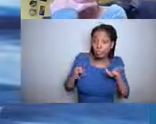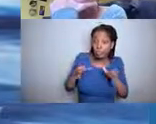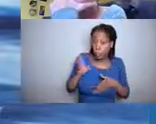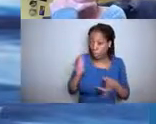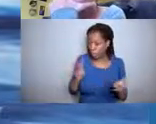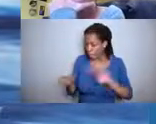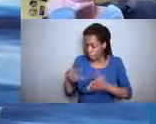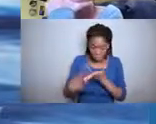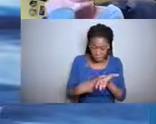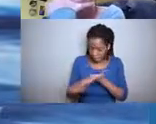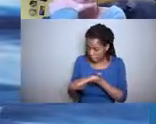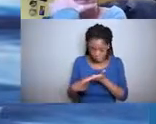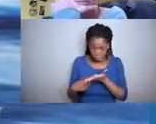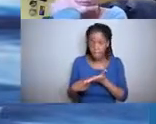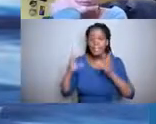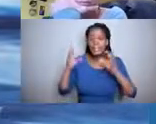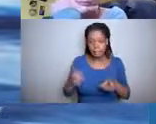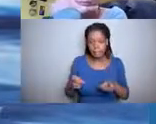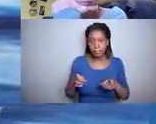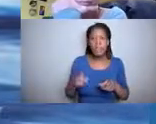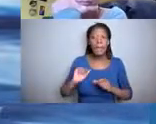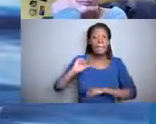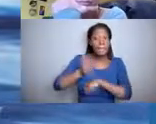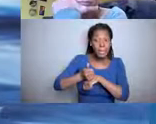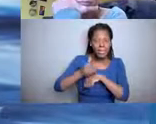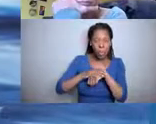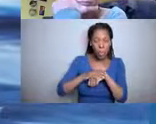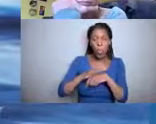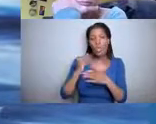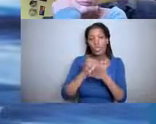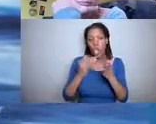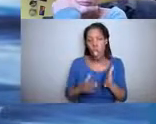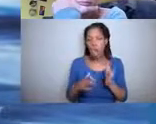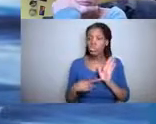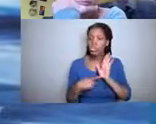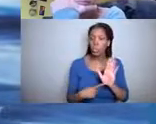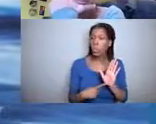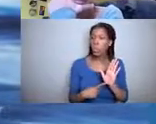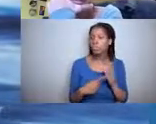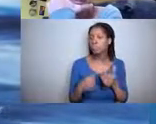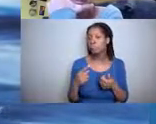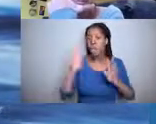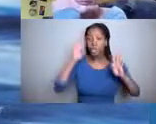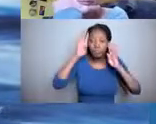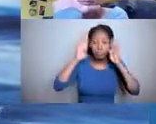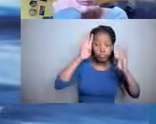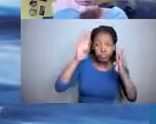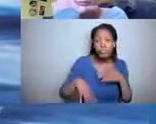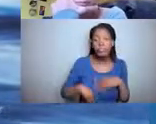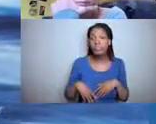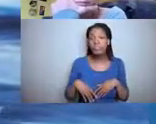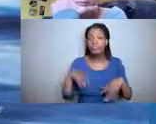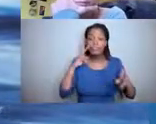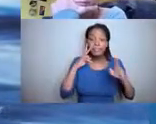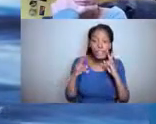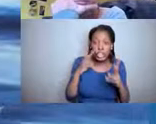the artist's ability to demonstrate um a couple of things originality of vision um relationship to the